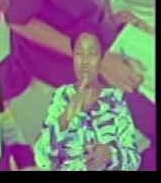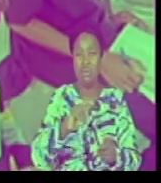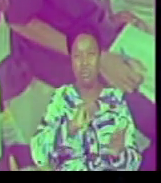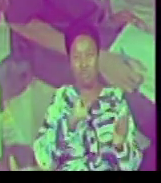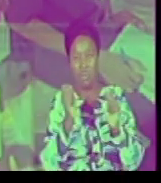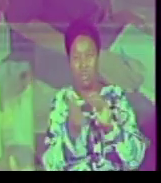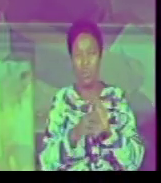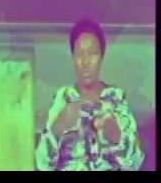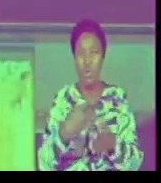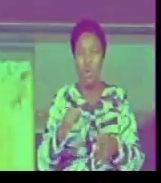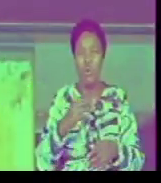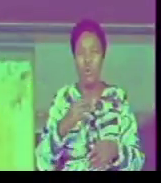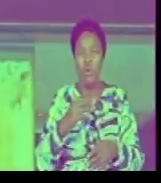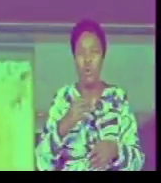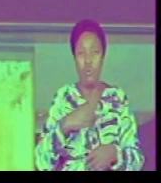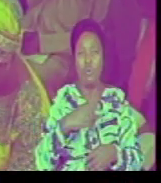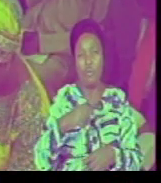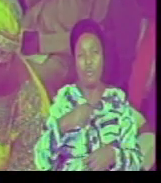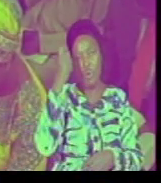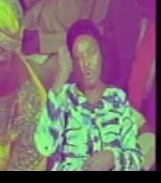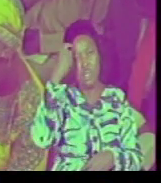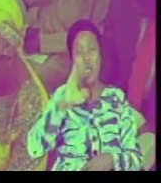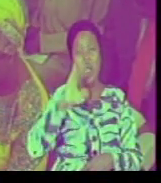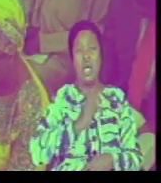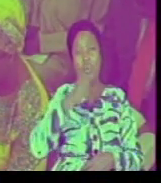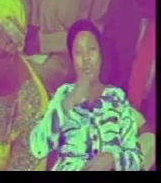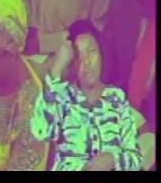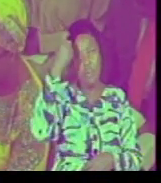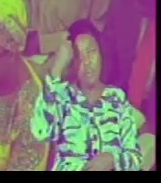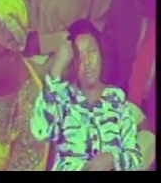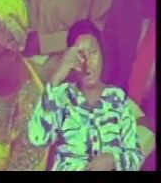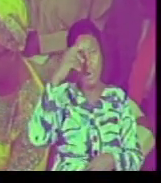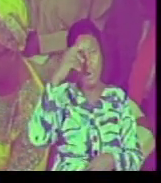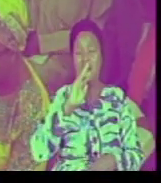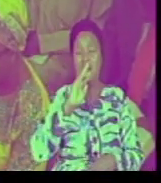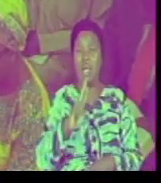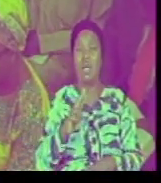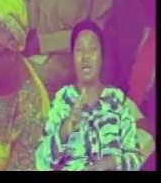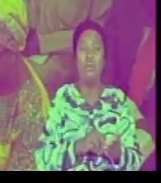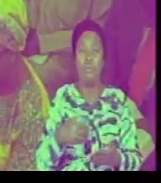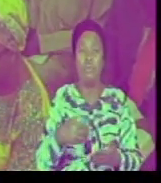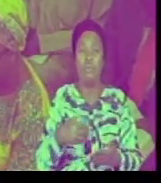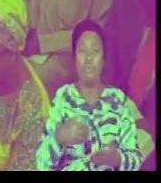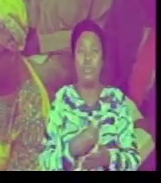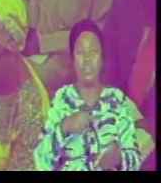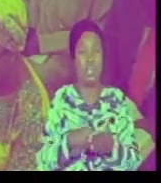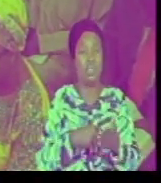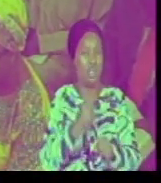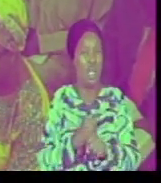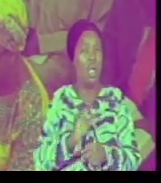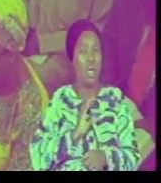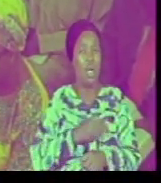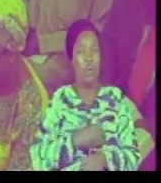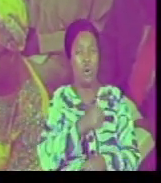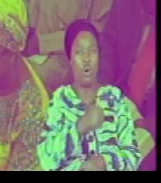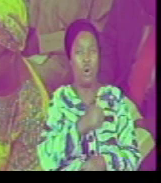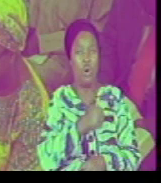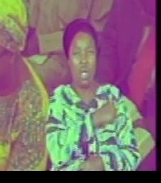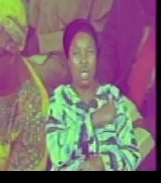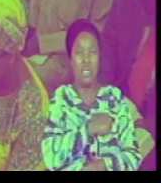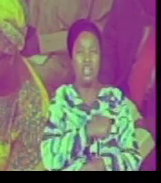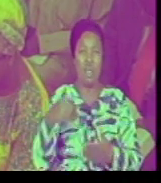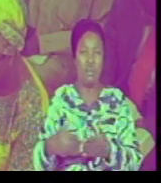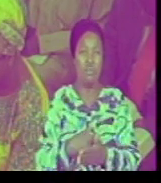minds are renewed this year. Our lives are renewed this year. Our attitude in offering to the Lord